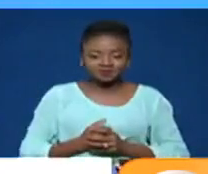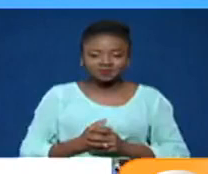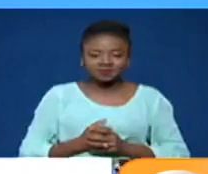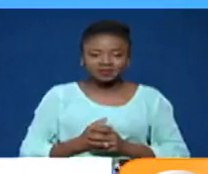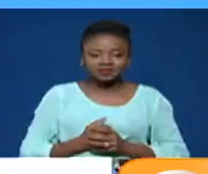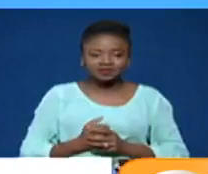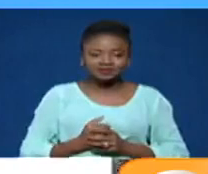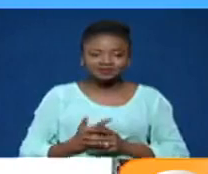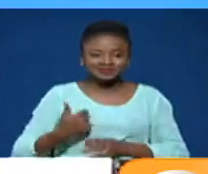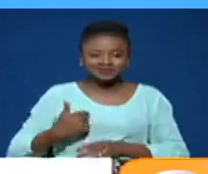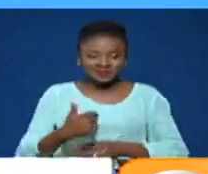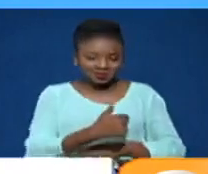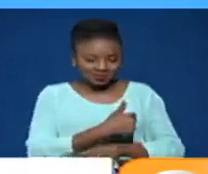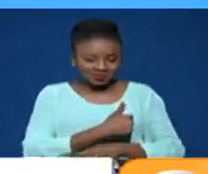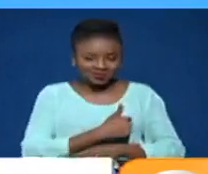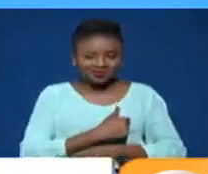led